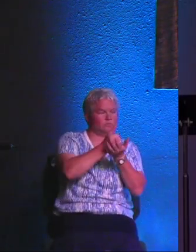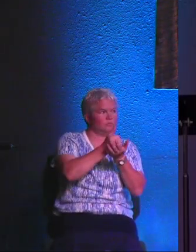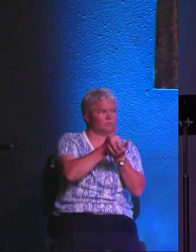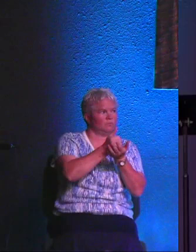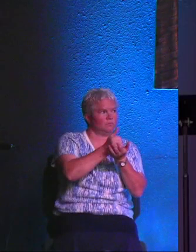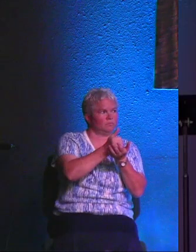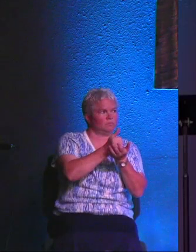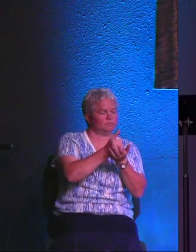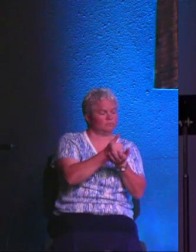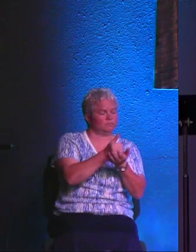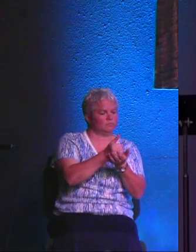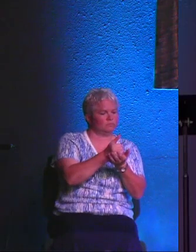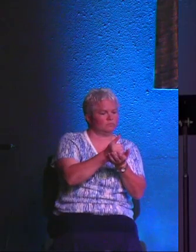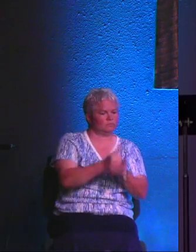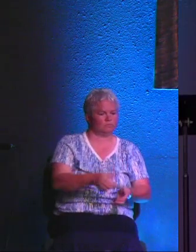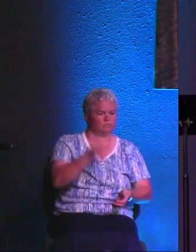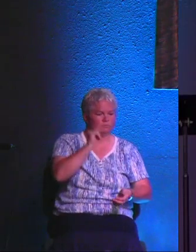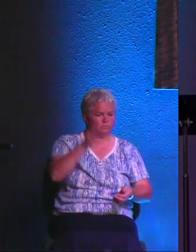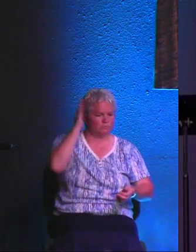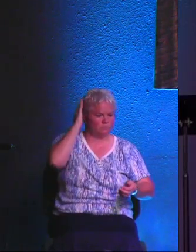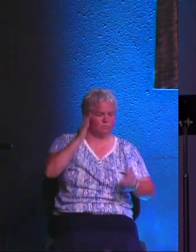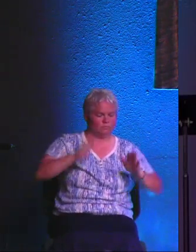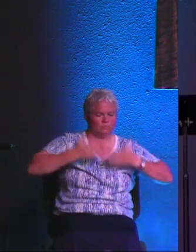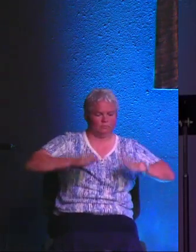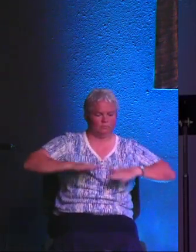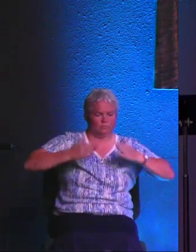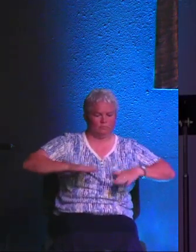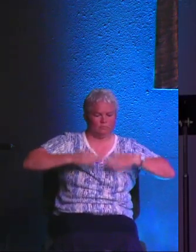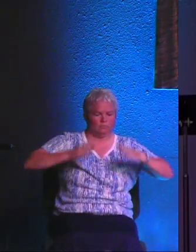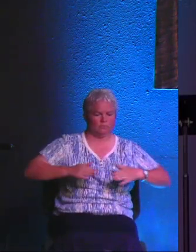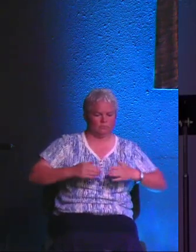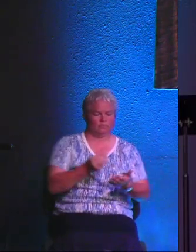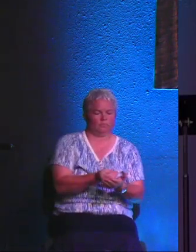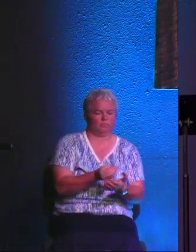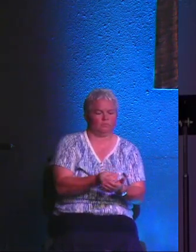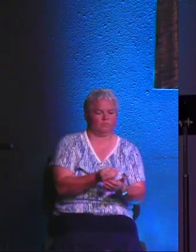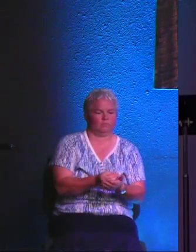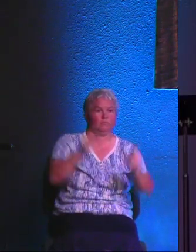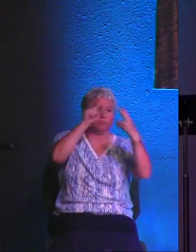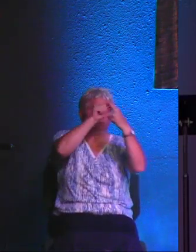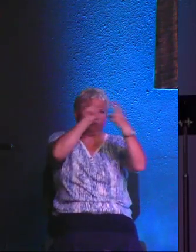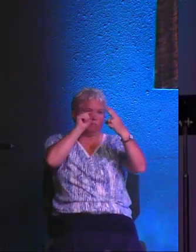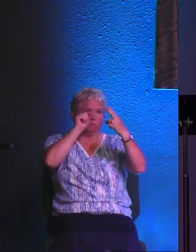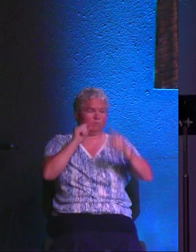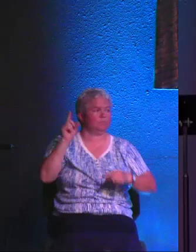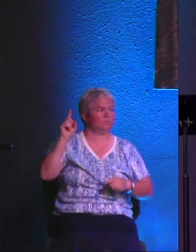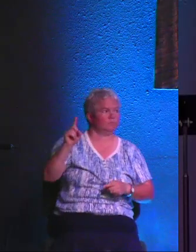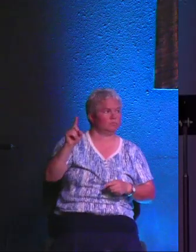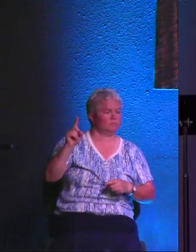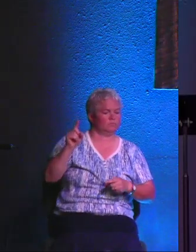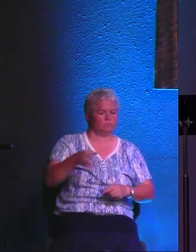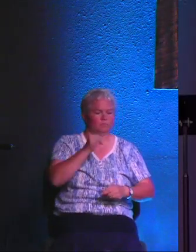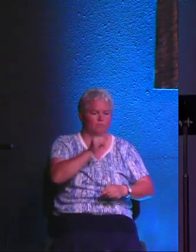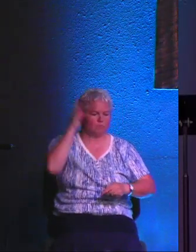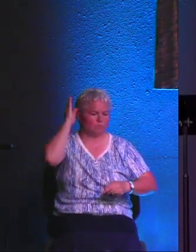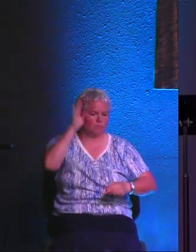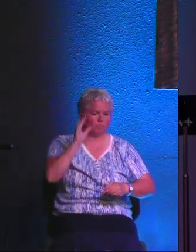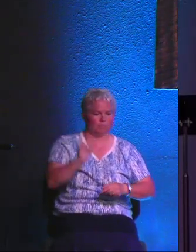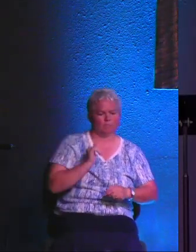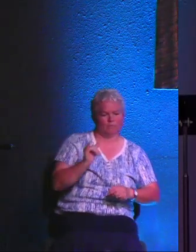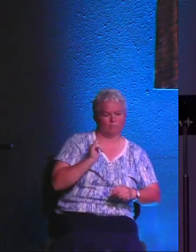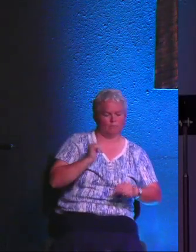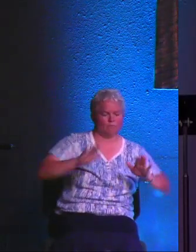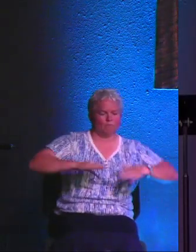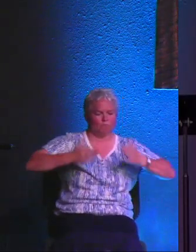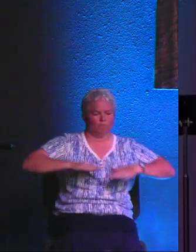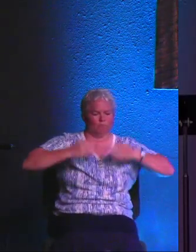them, that I may enjoy the prosperity of your chosen ones, that I may share